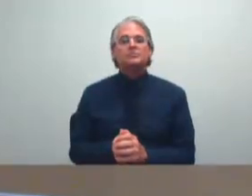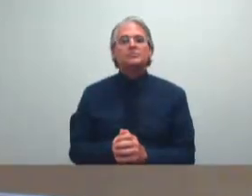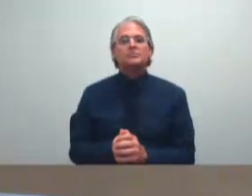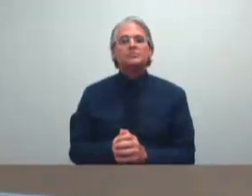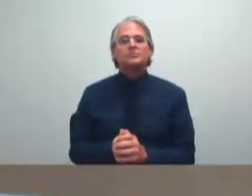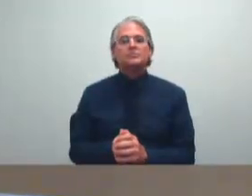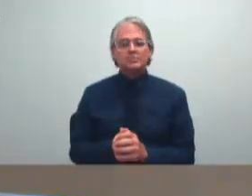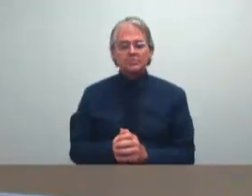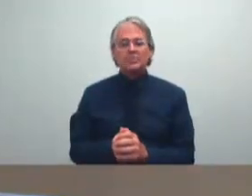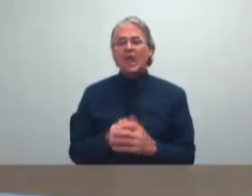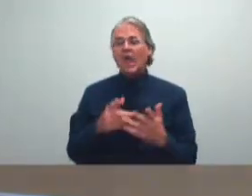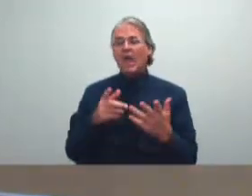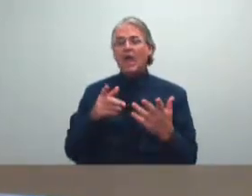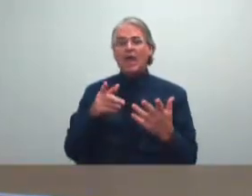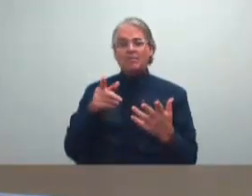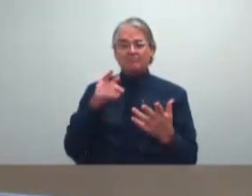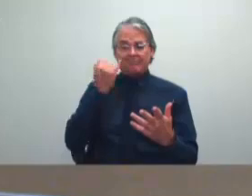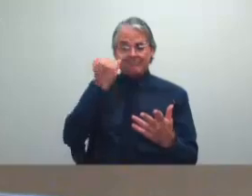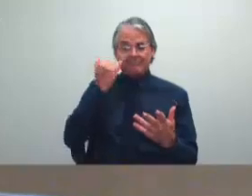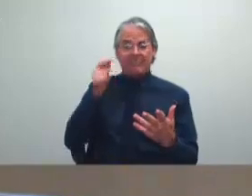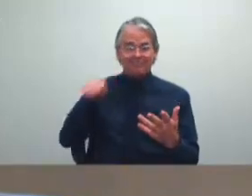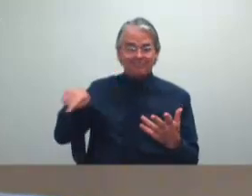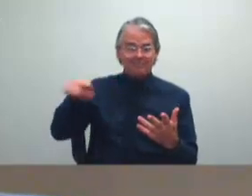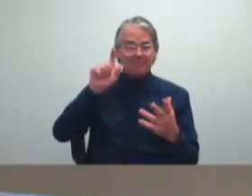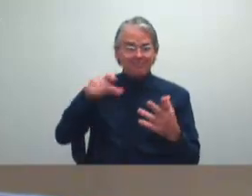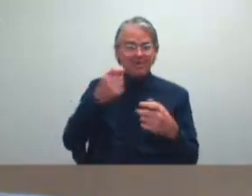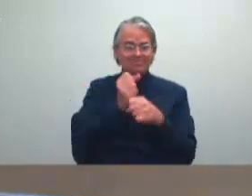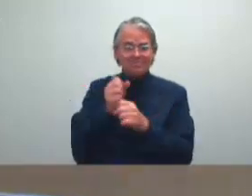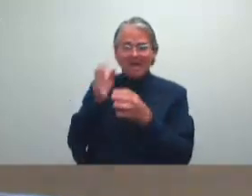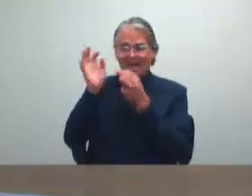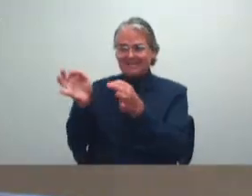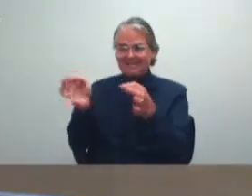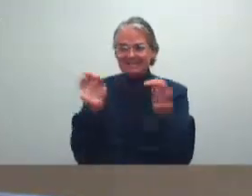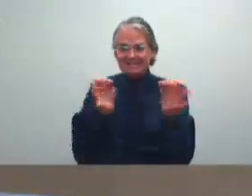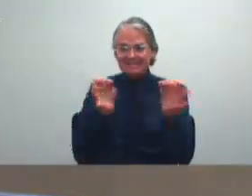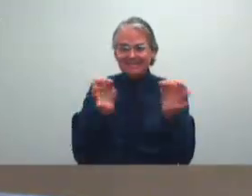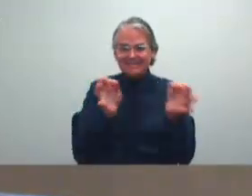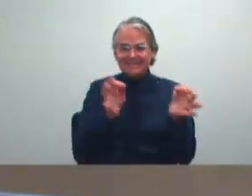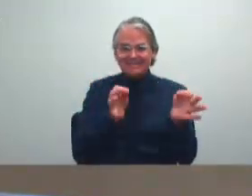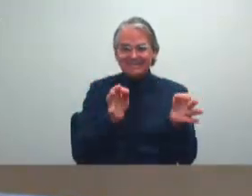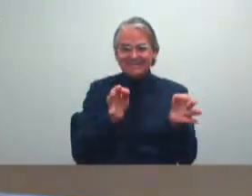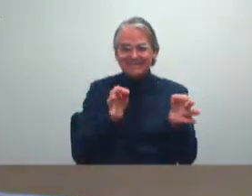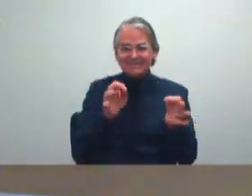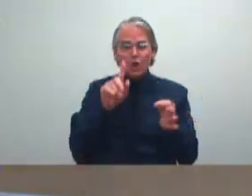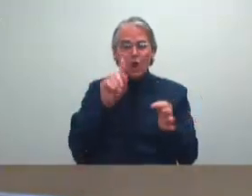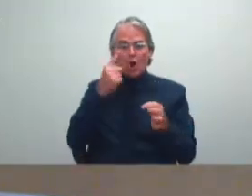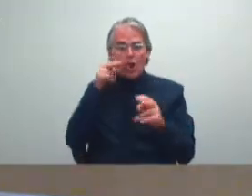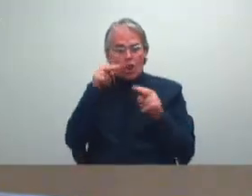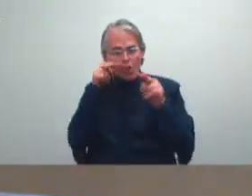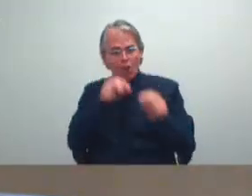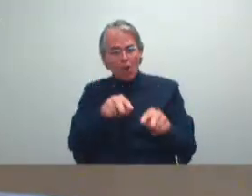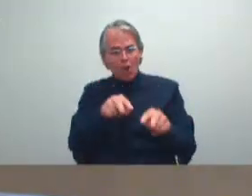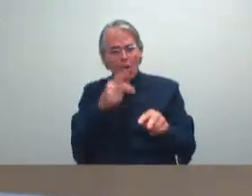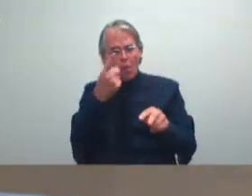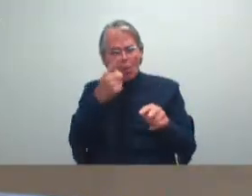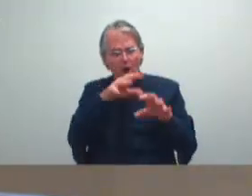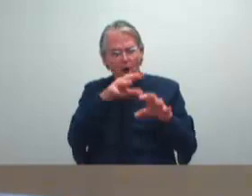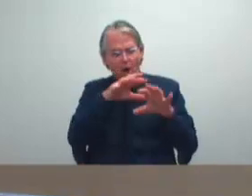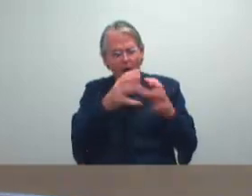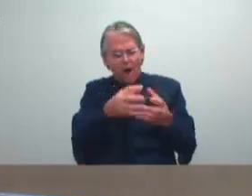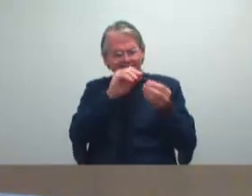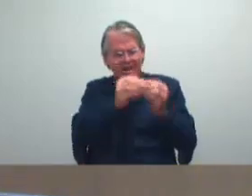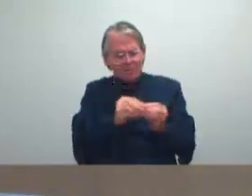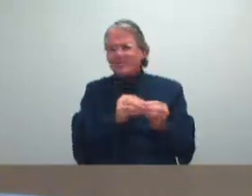an organization or agency, just on one data set. You always want to look at the whole scheme, the whole environment, what you're dealing with. So while